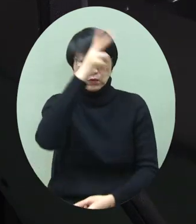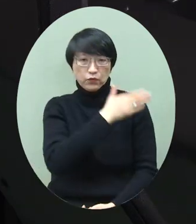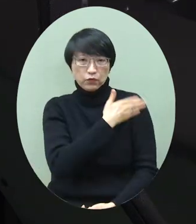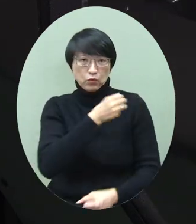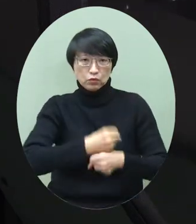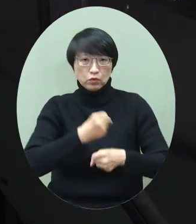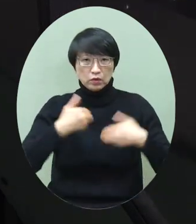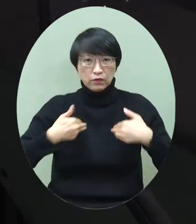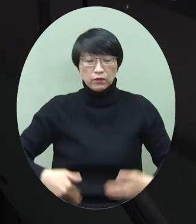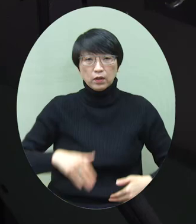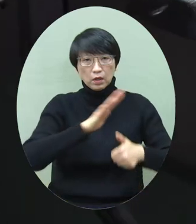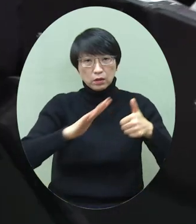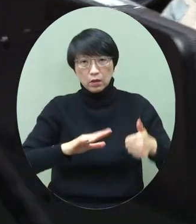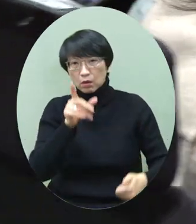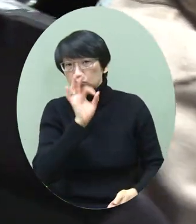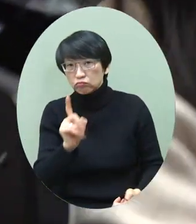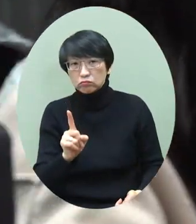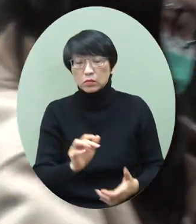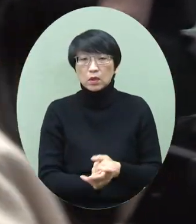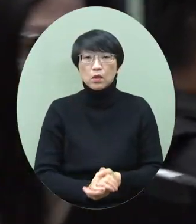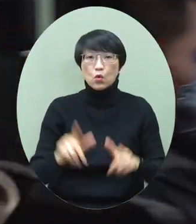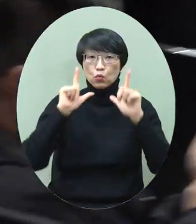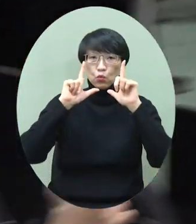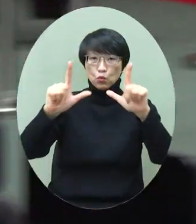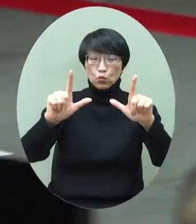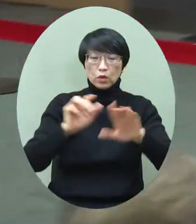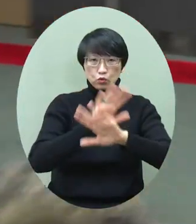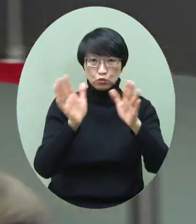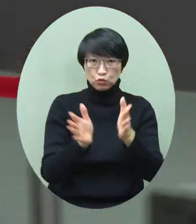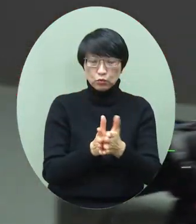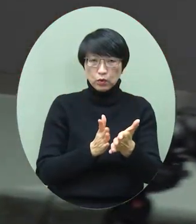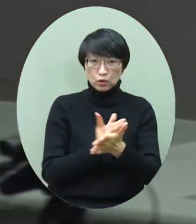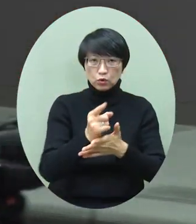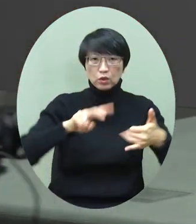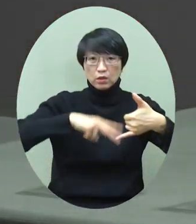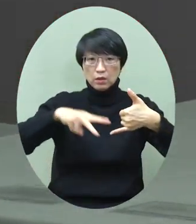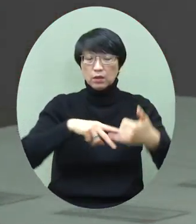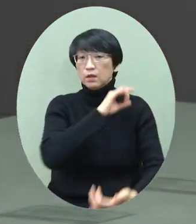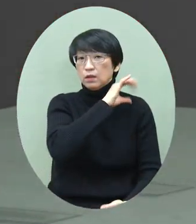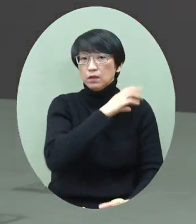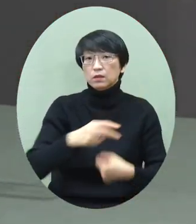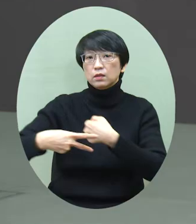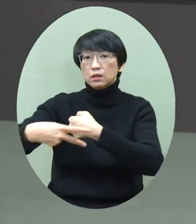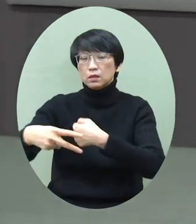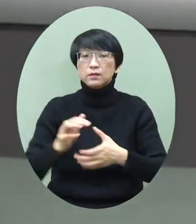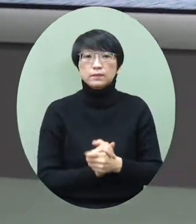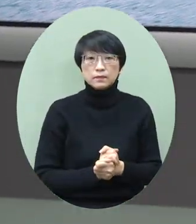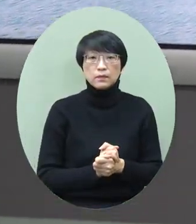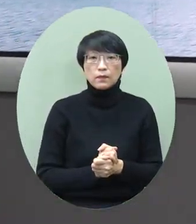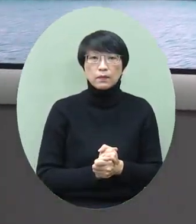question after I finish all the questions on the designated hotels. As regards to questions concerning the designated hotels,